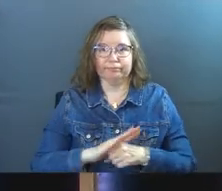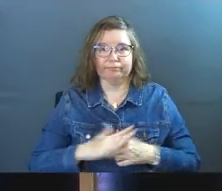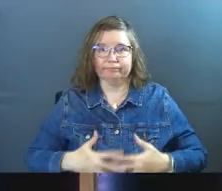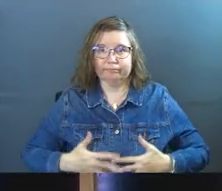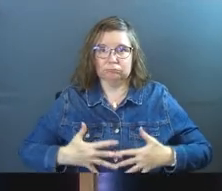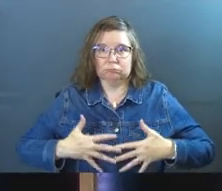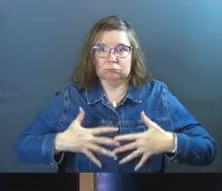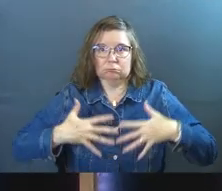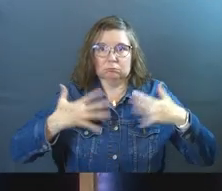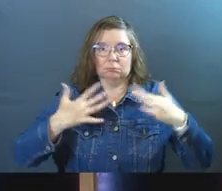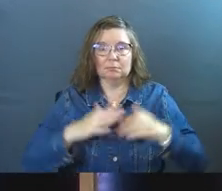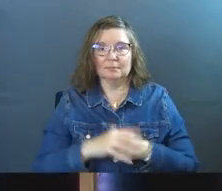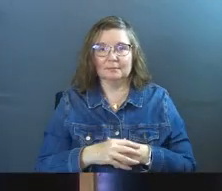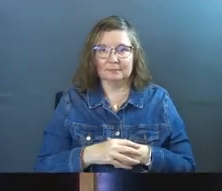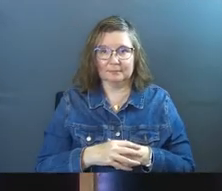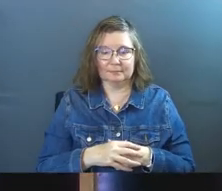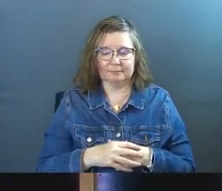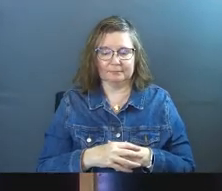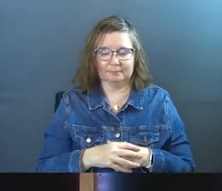It's a full body quiver.